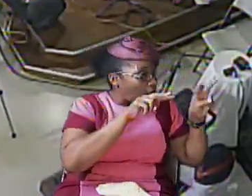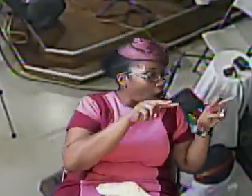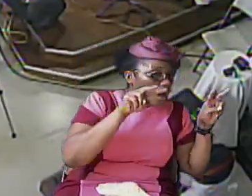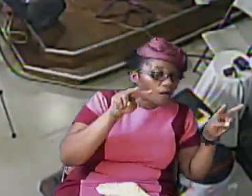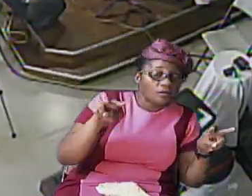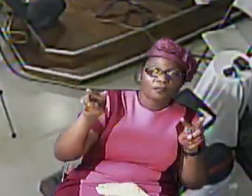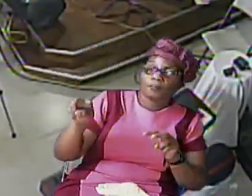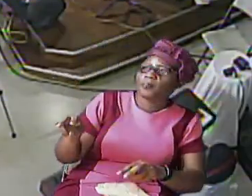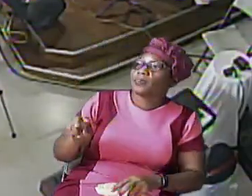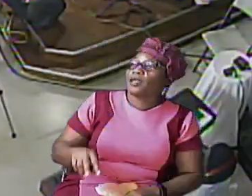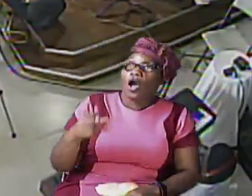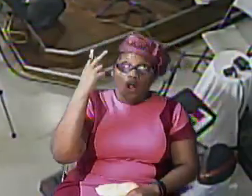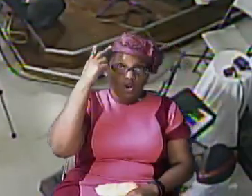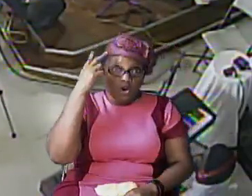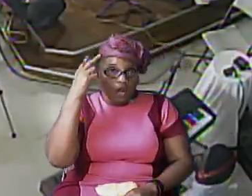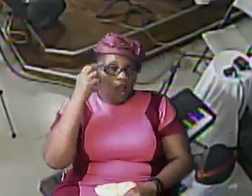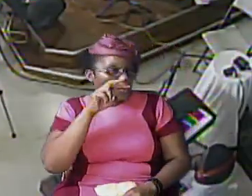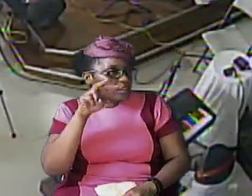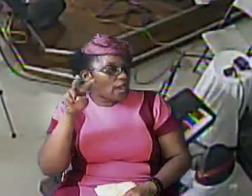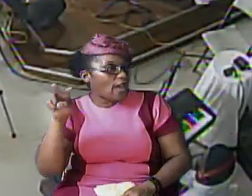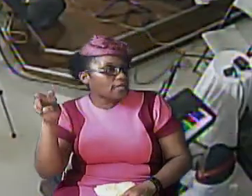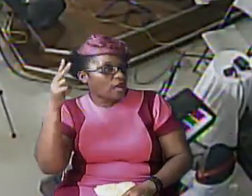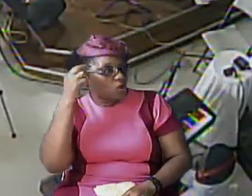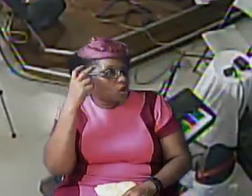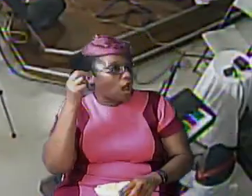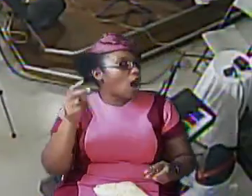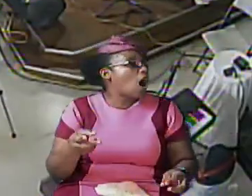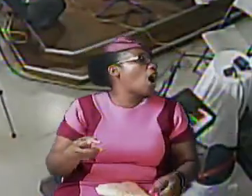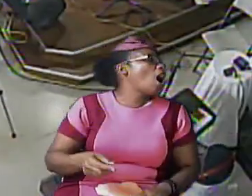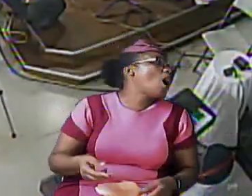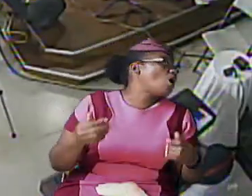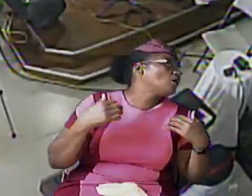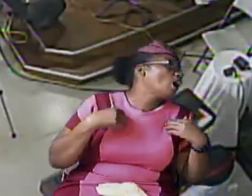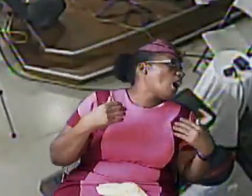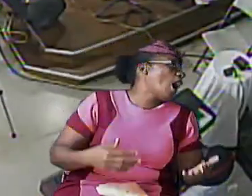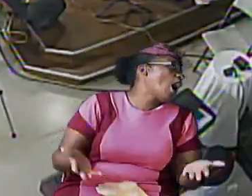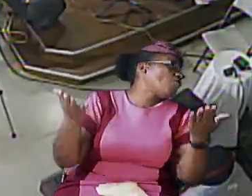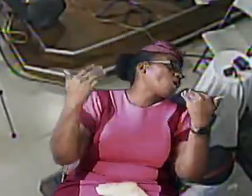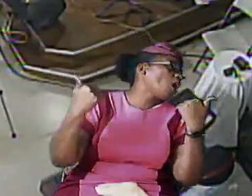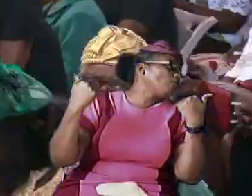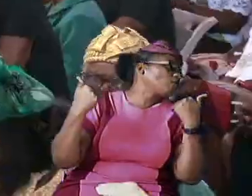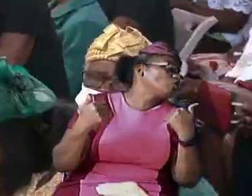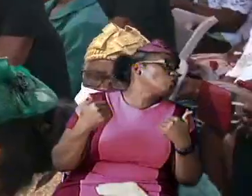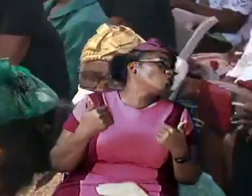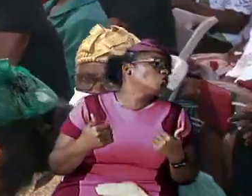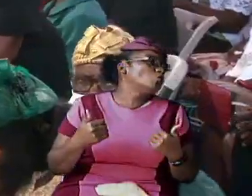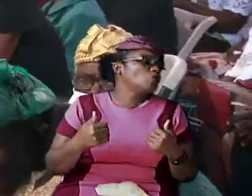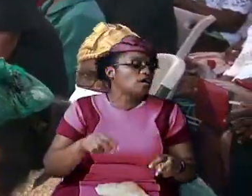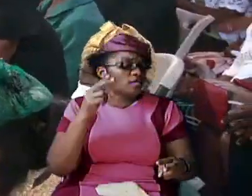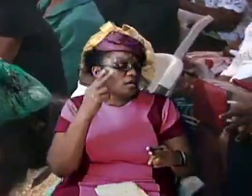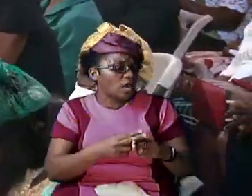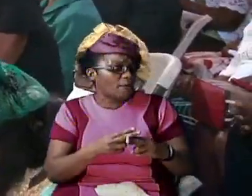look out. Look out, Satan, look out.